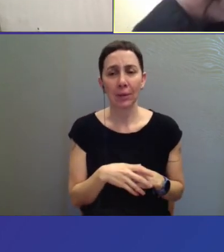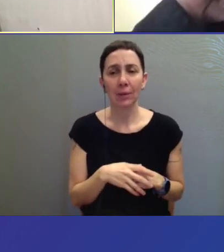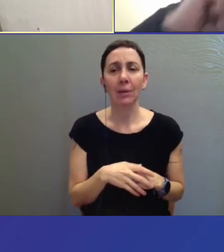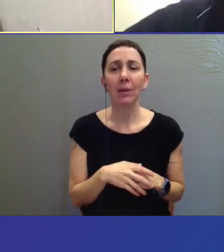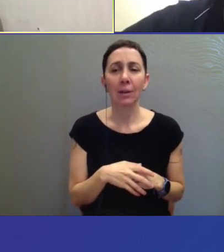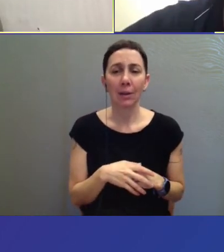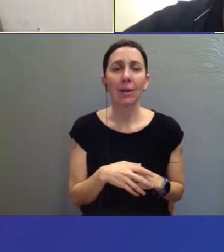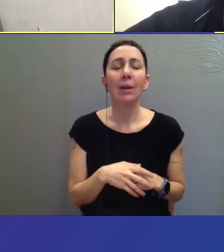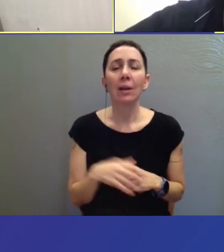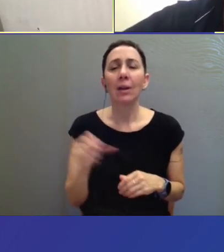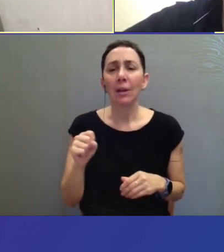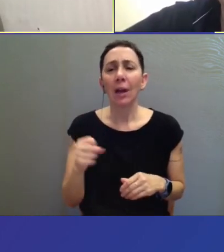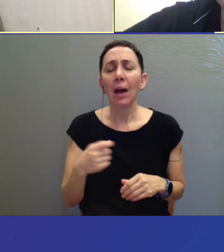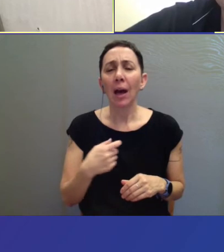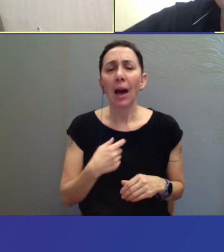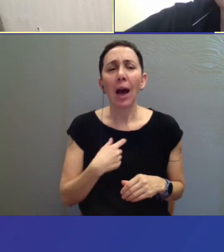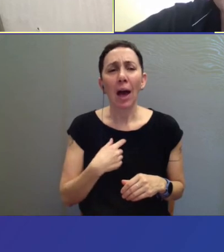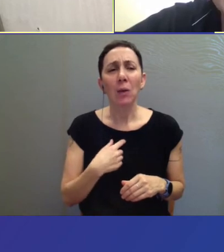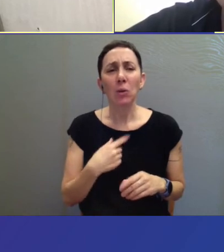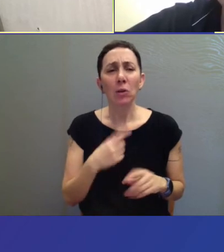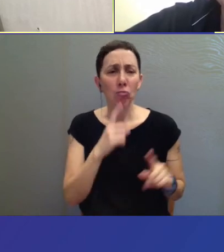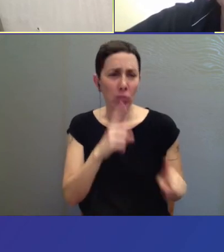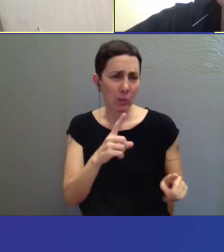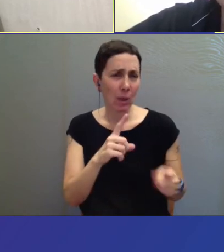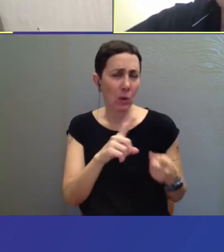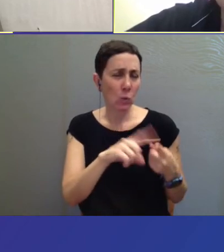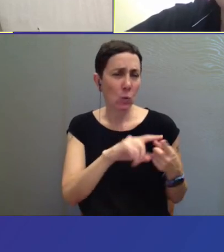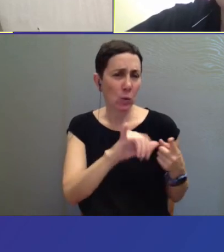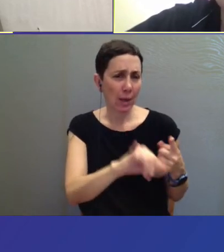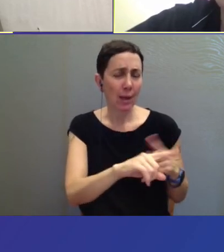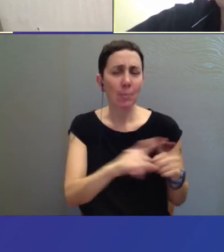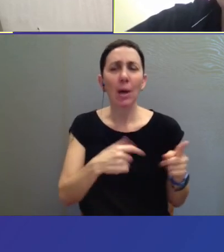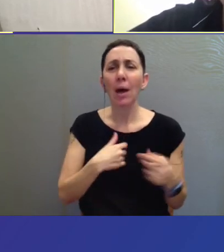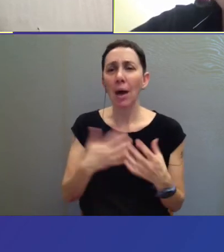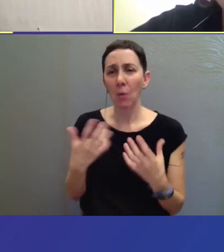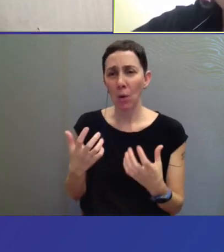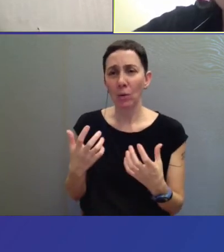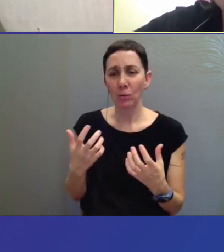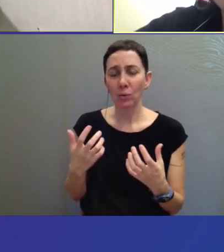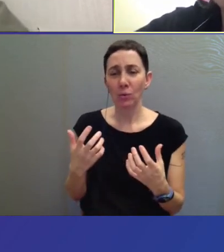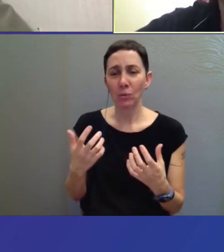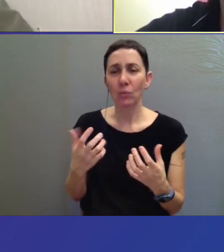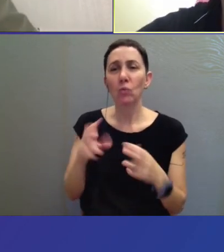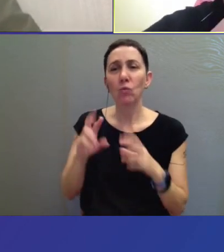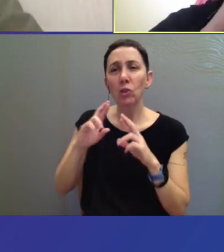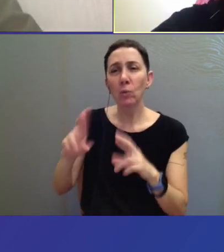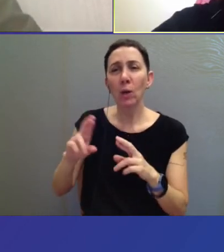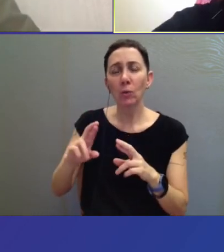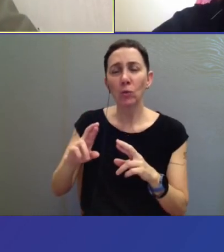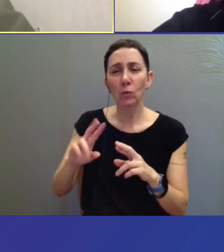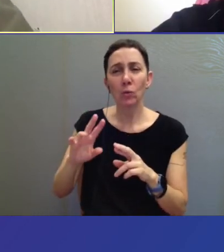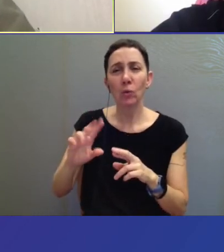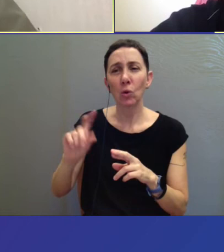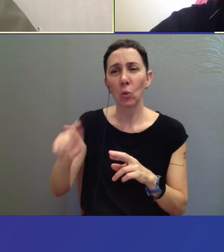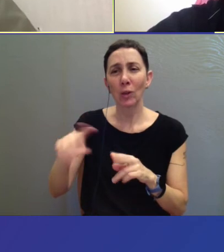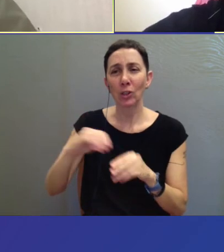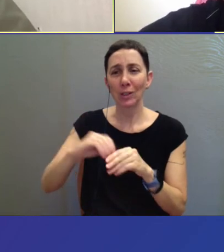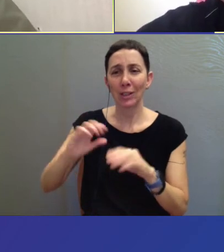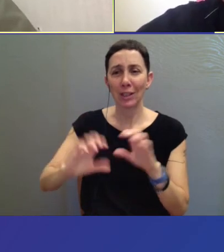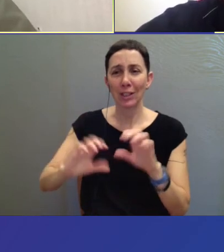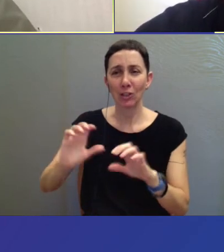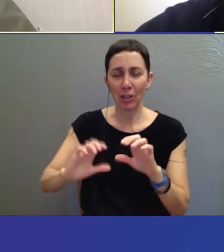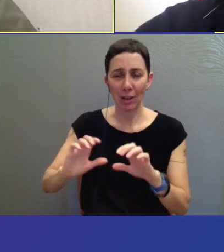I'll Yes. talk back to you about that in a minute. Okay. But I want to respond to this question. Yes.